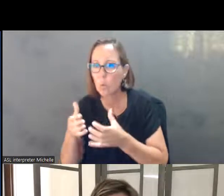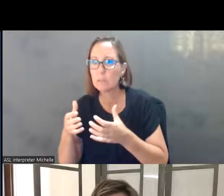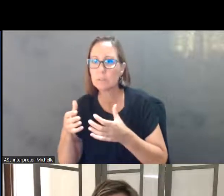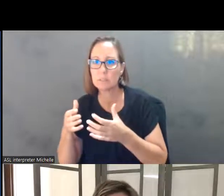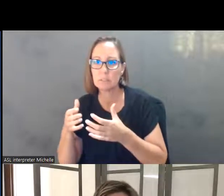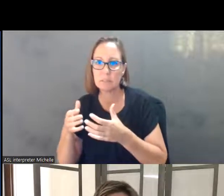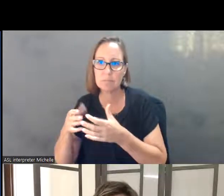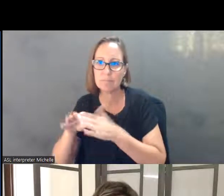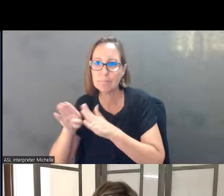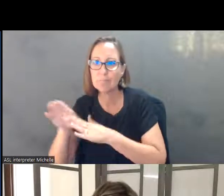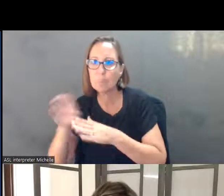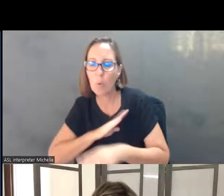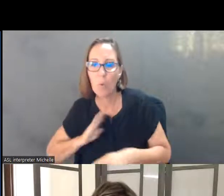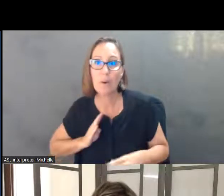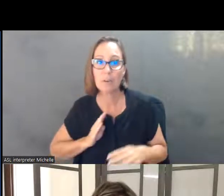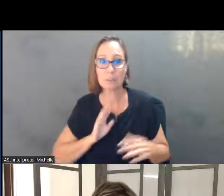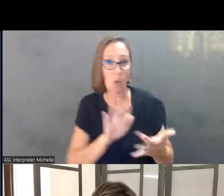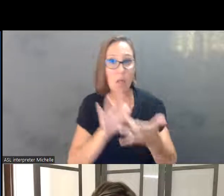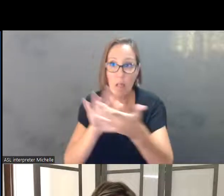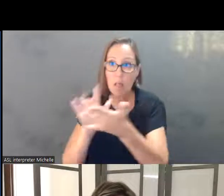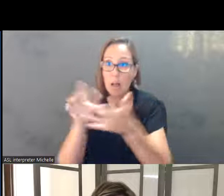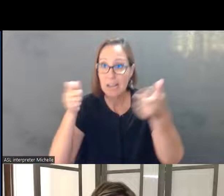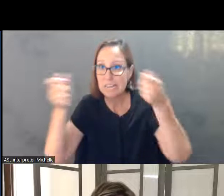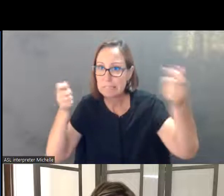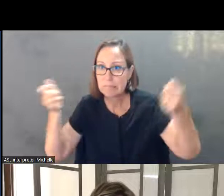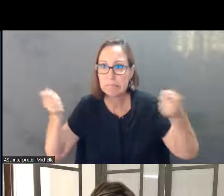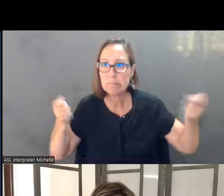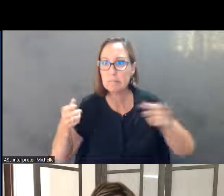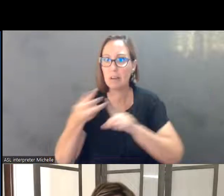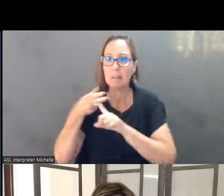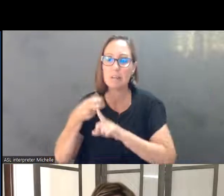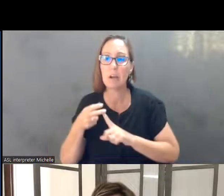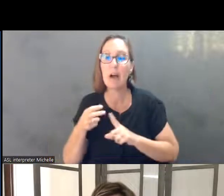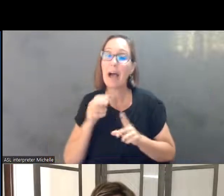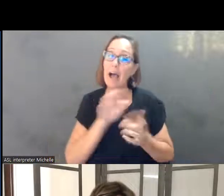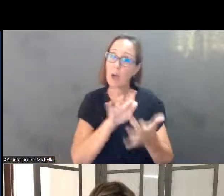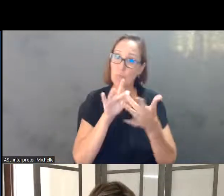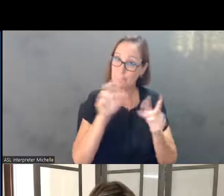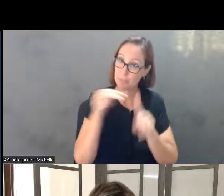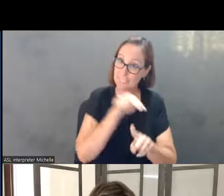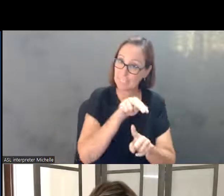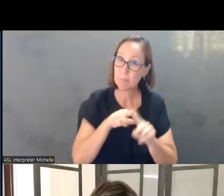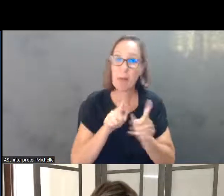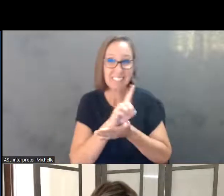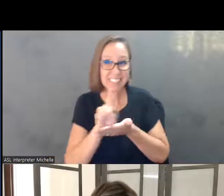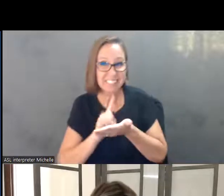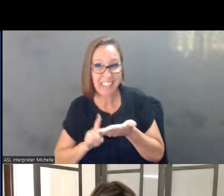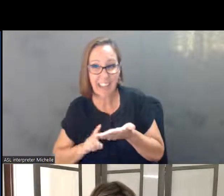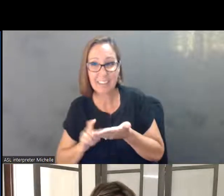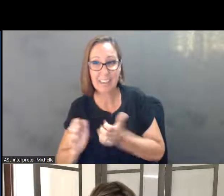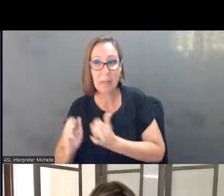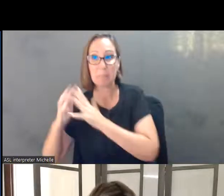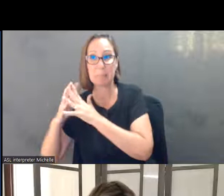those stakeholders, not only from an outreach perspective, but from a design and